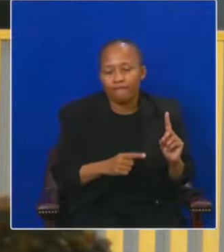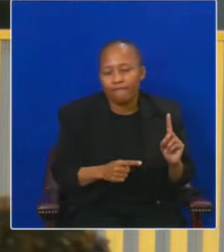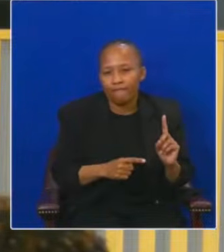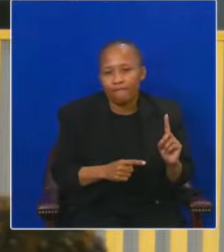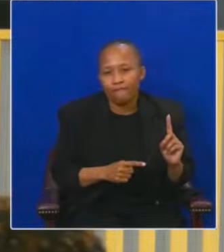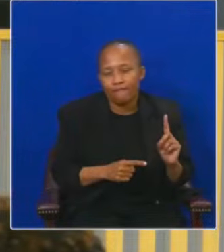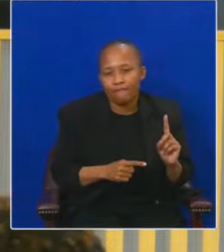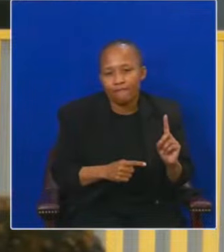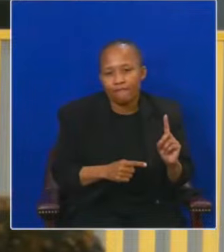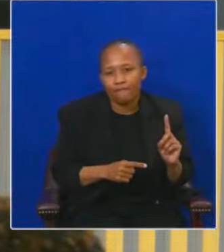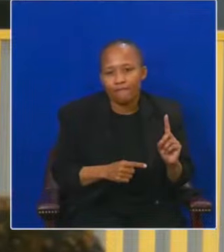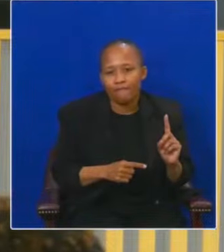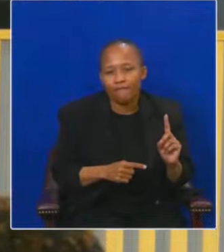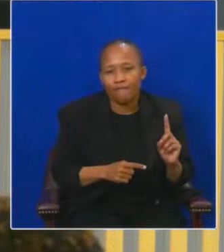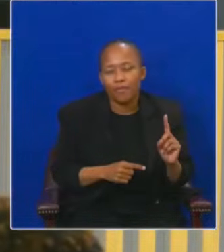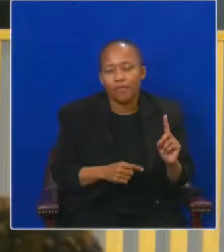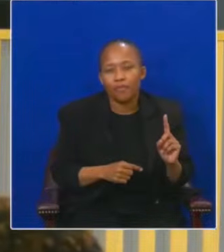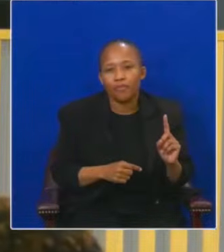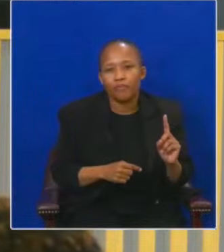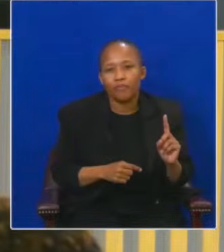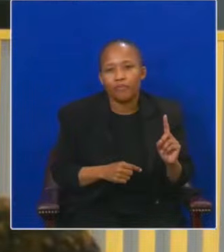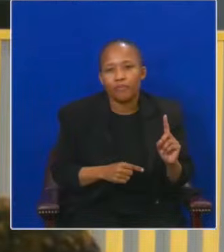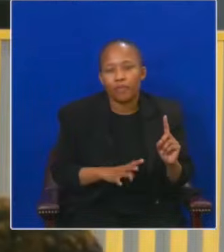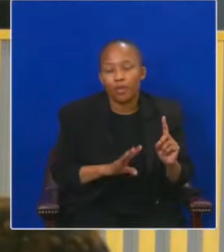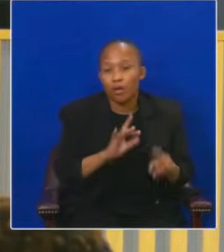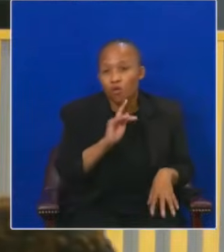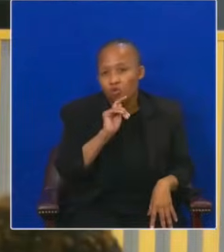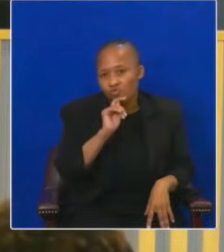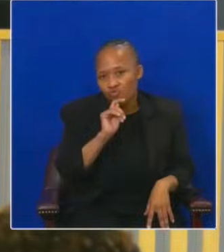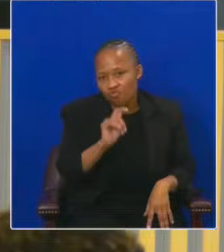indeed close relationships with